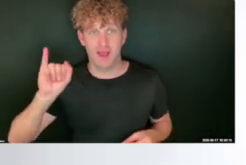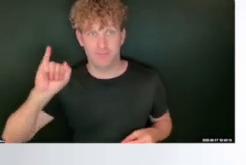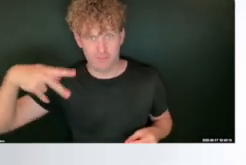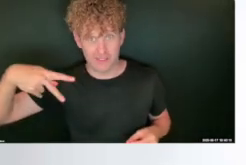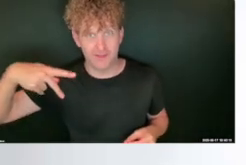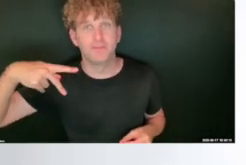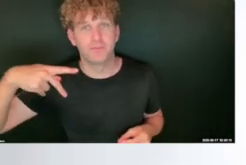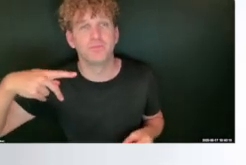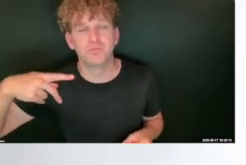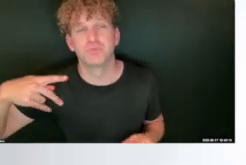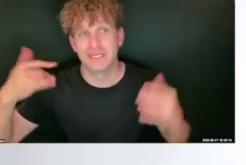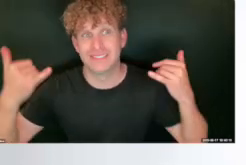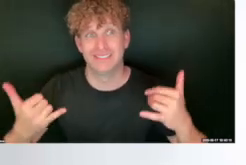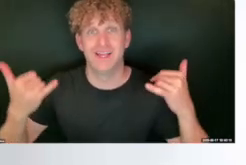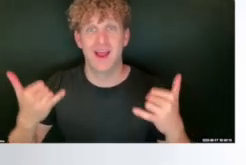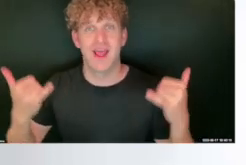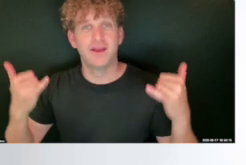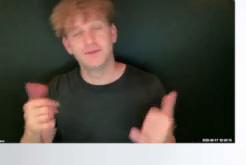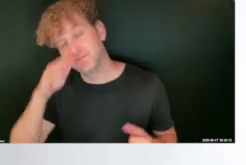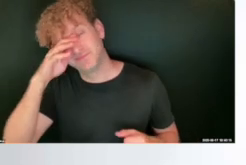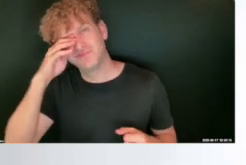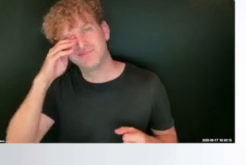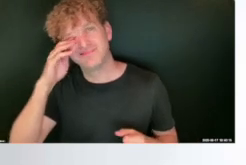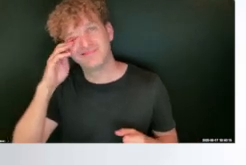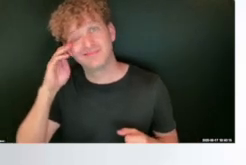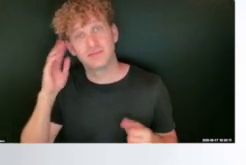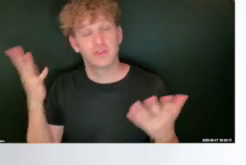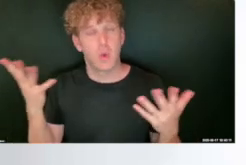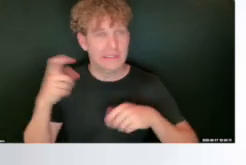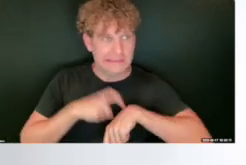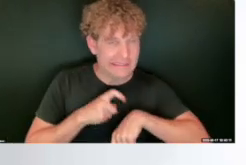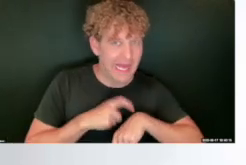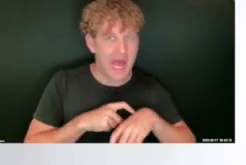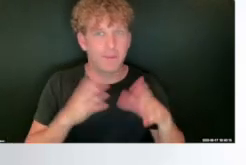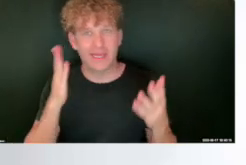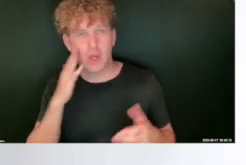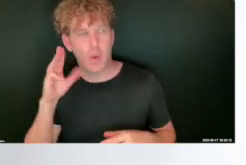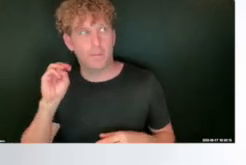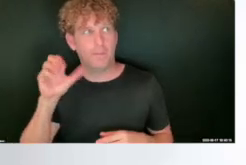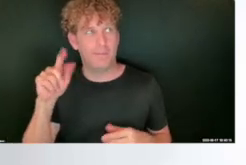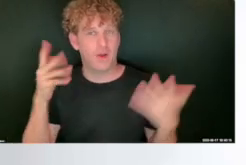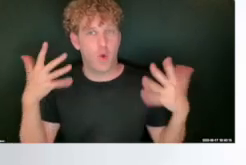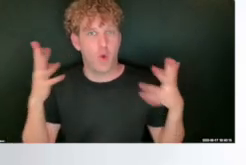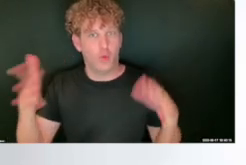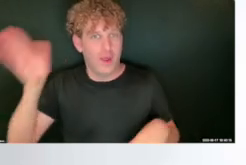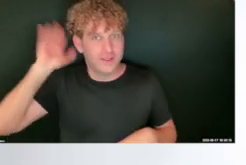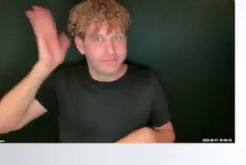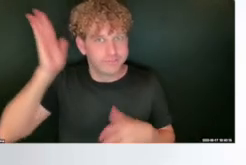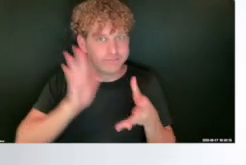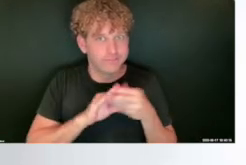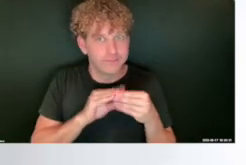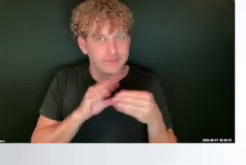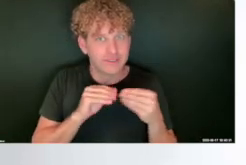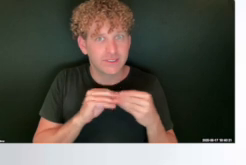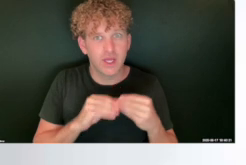buses. But it's been around for quite a while. We've supported a lot of purchases, over 15,000